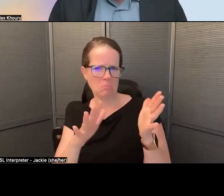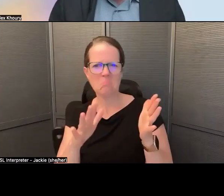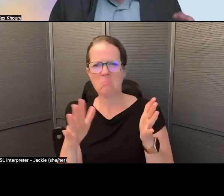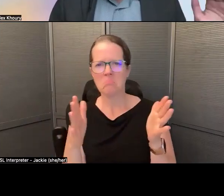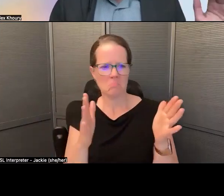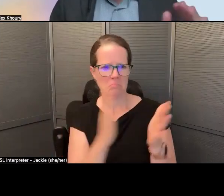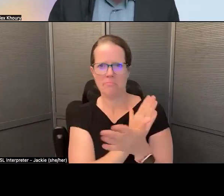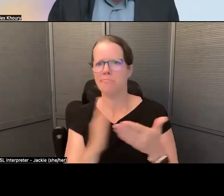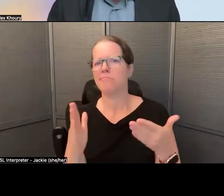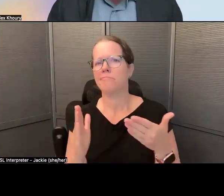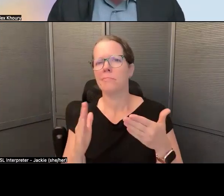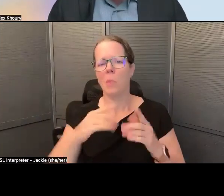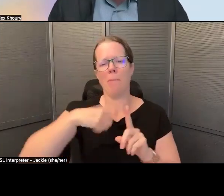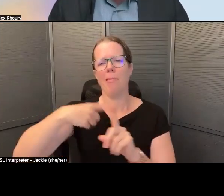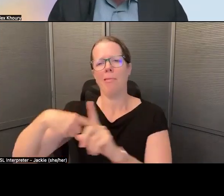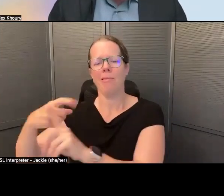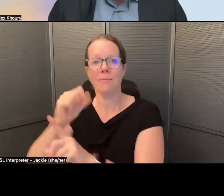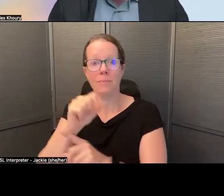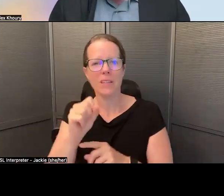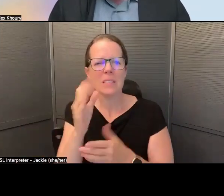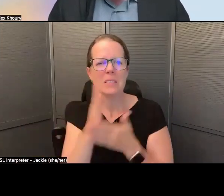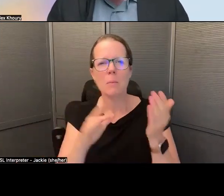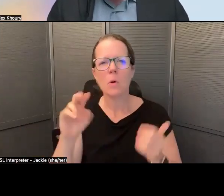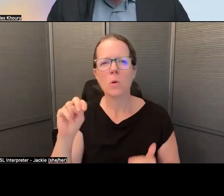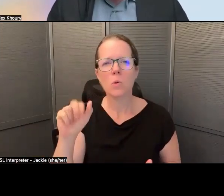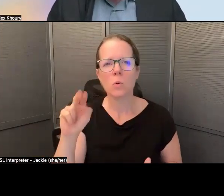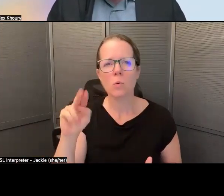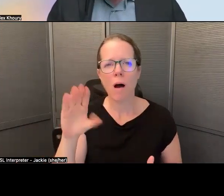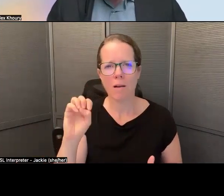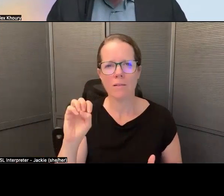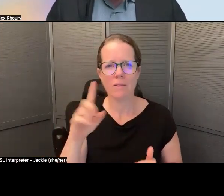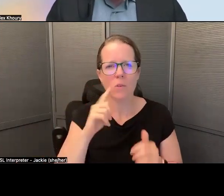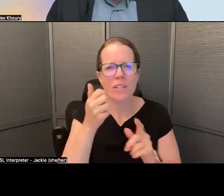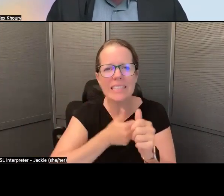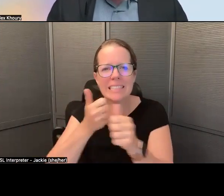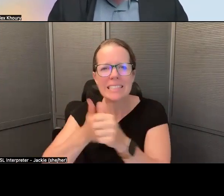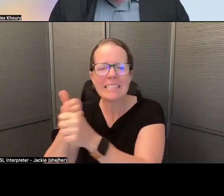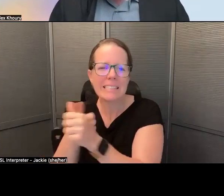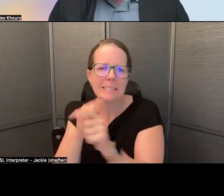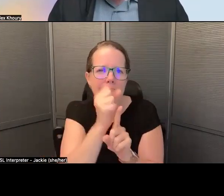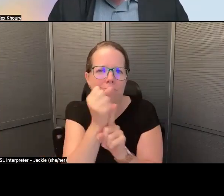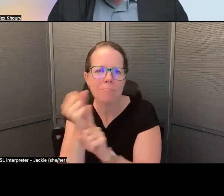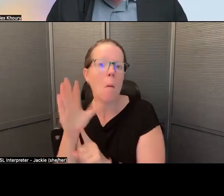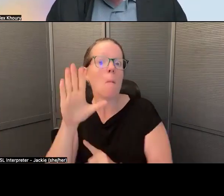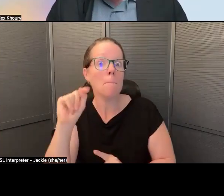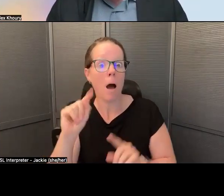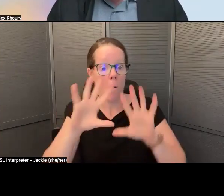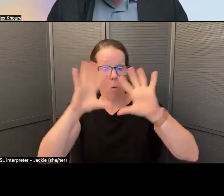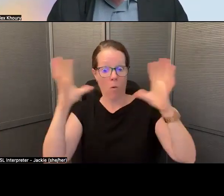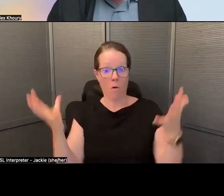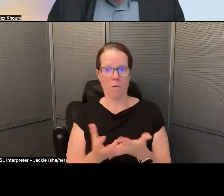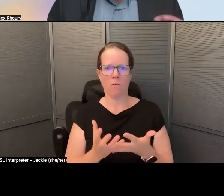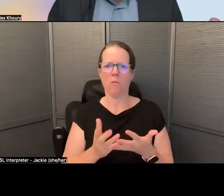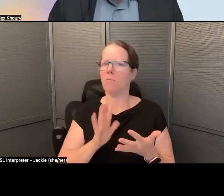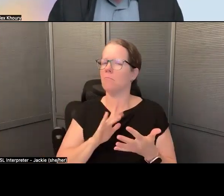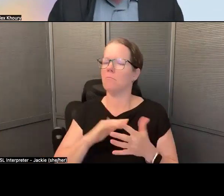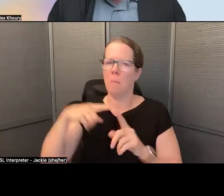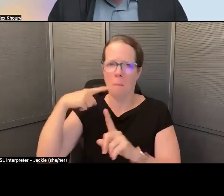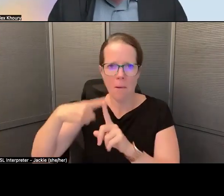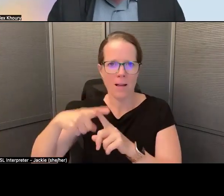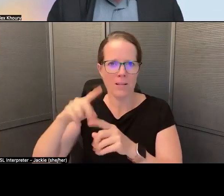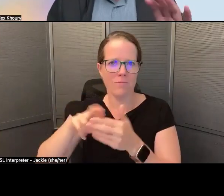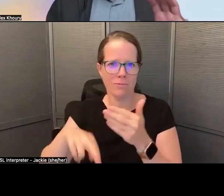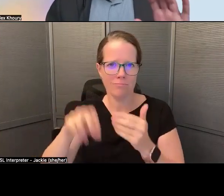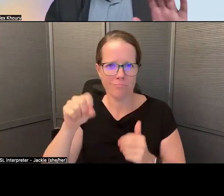three units, signs are pointing in a very clear direction. Another interesting point that I want to introduce at